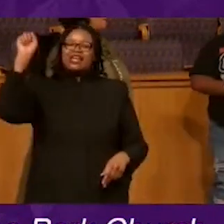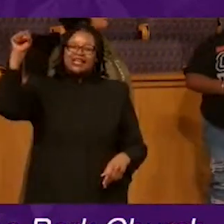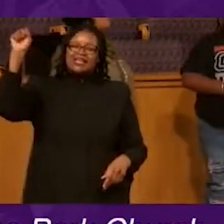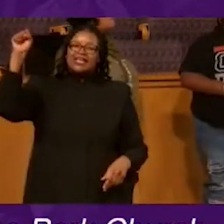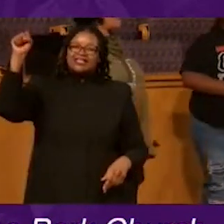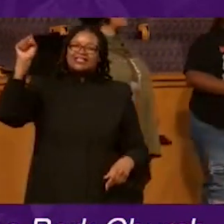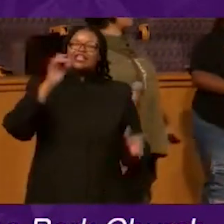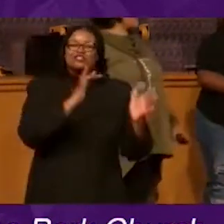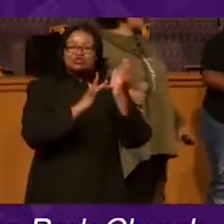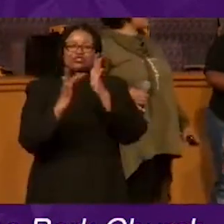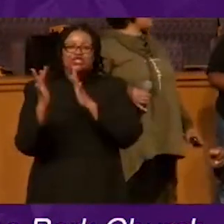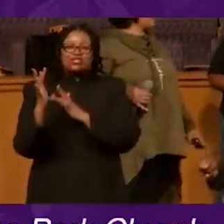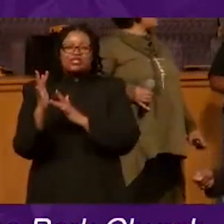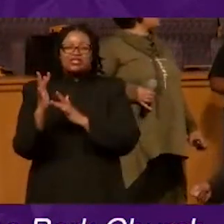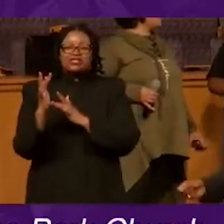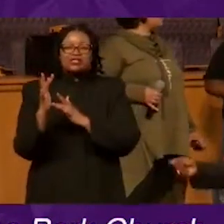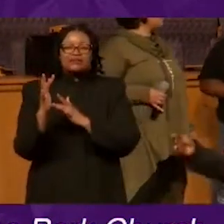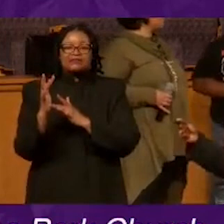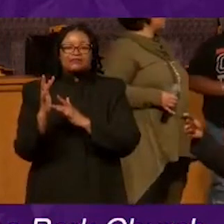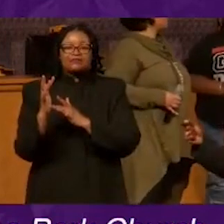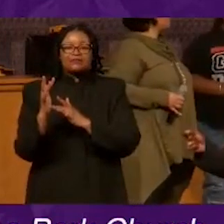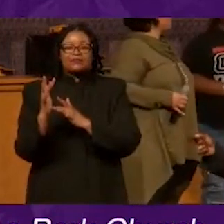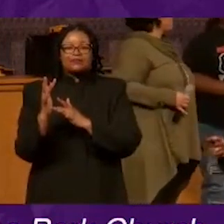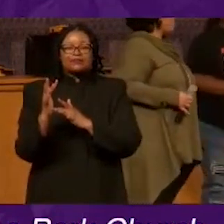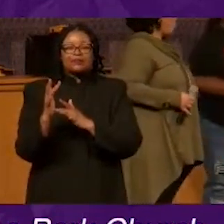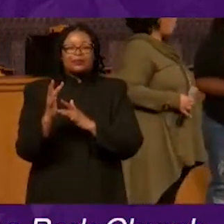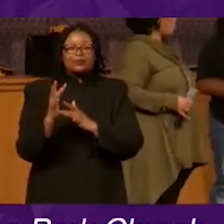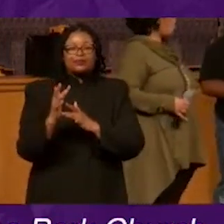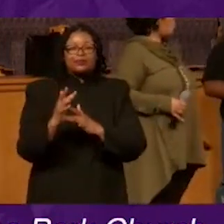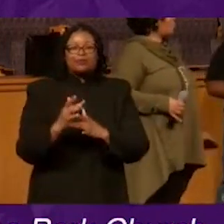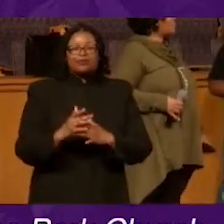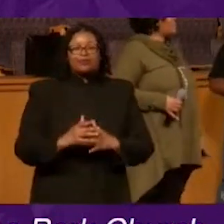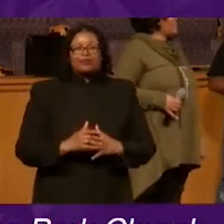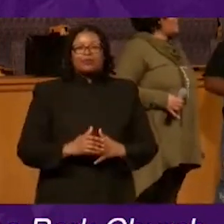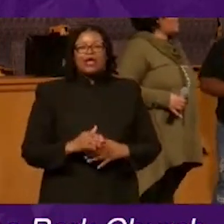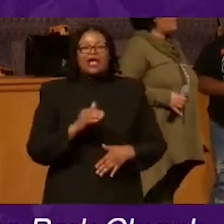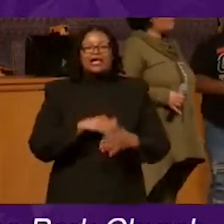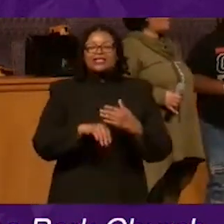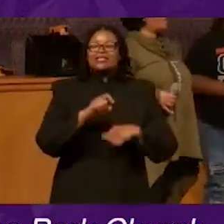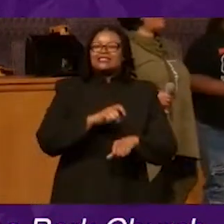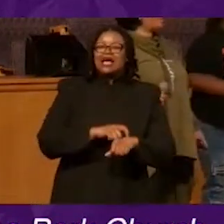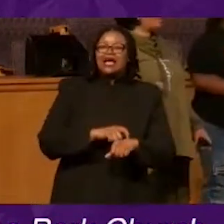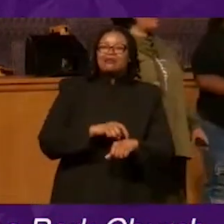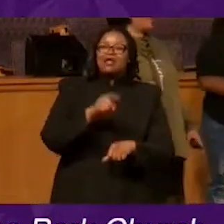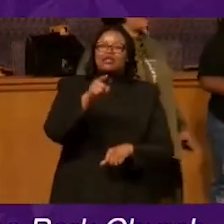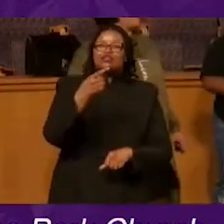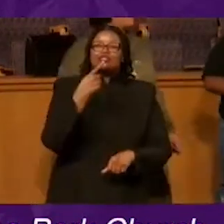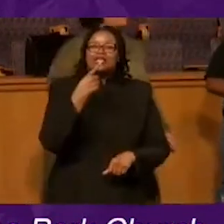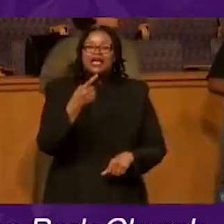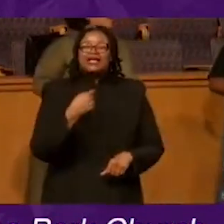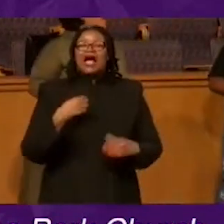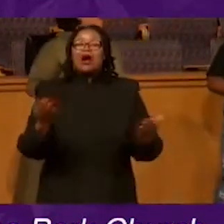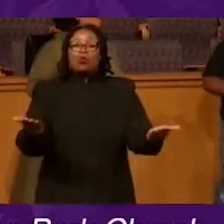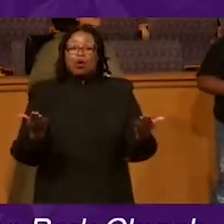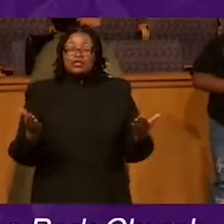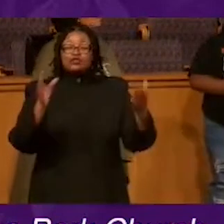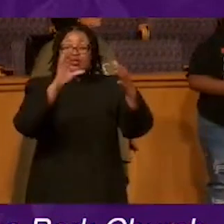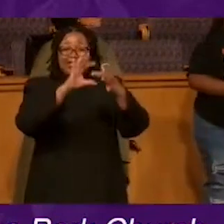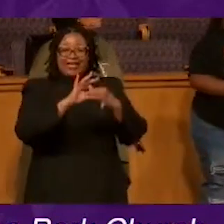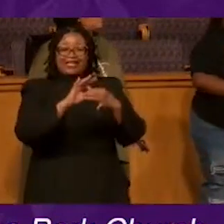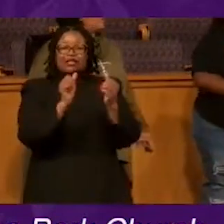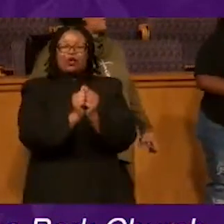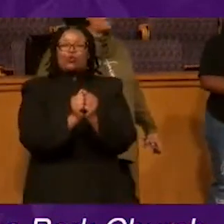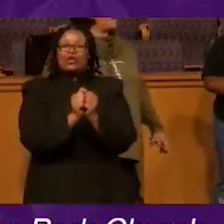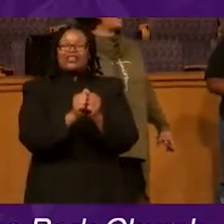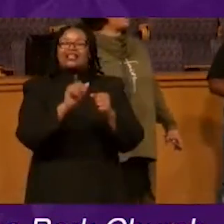Jesus. Also, those of you God may be speaking to in this moment to say, I want to connect with the body of believers by